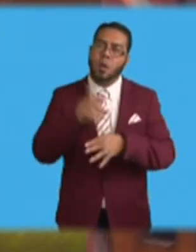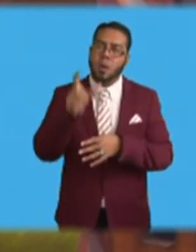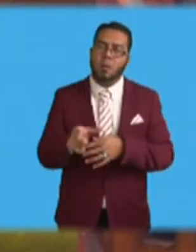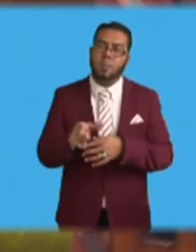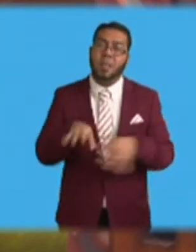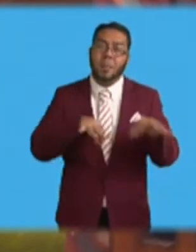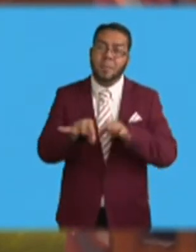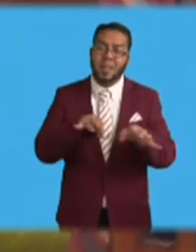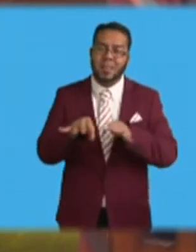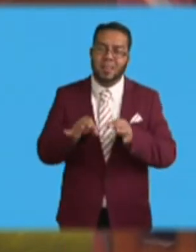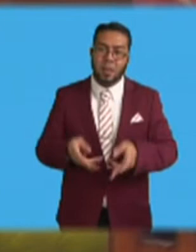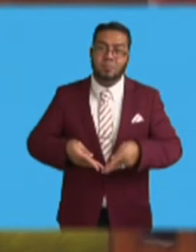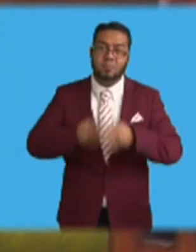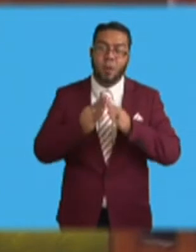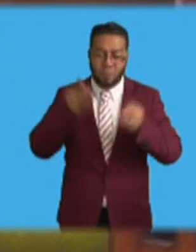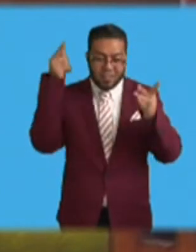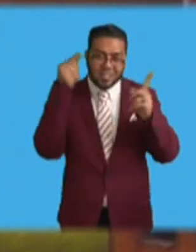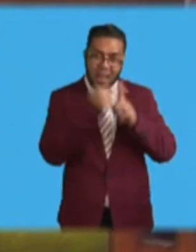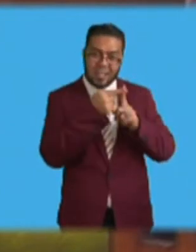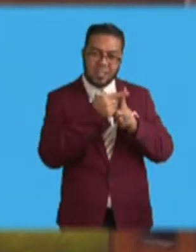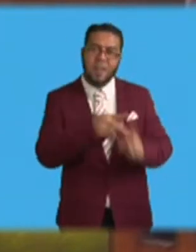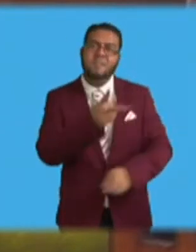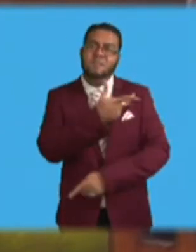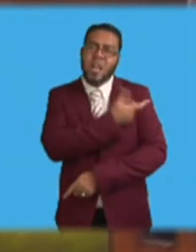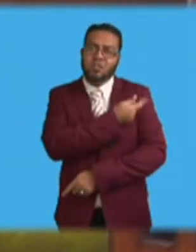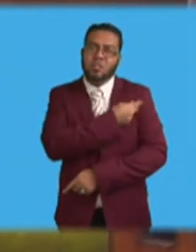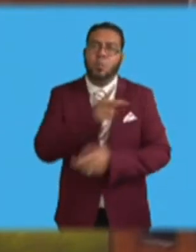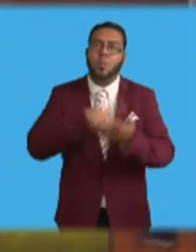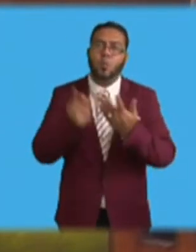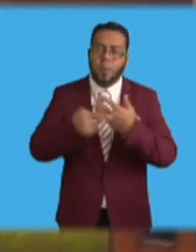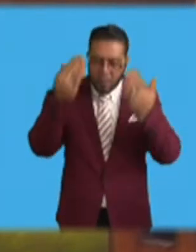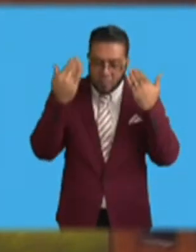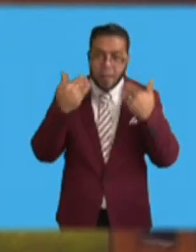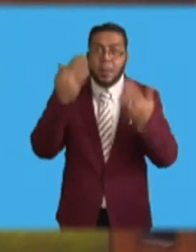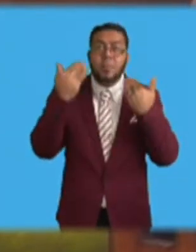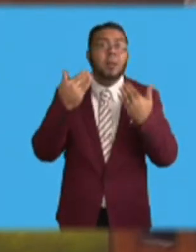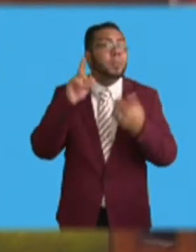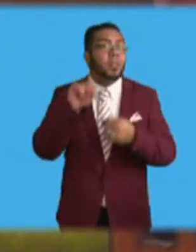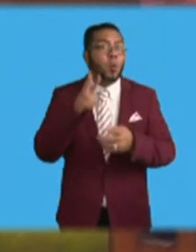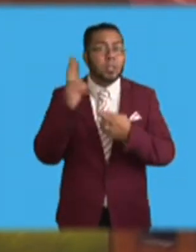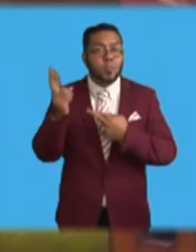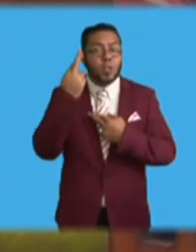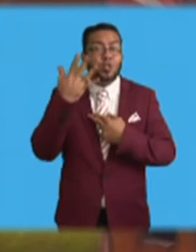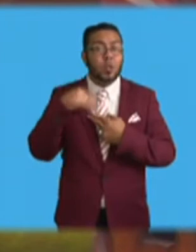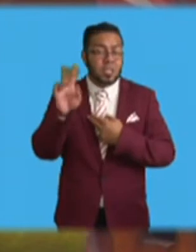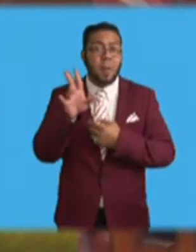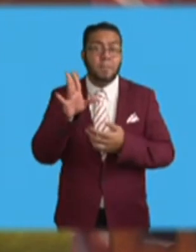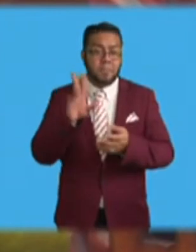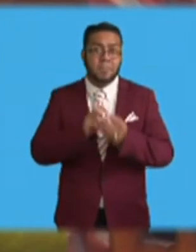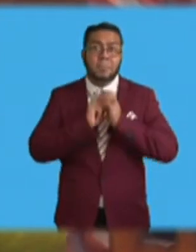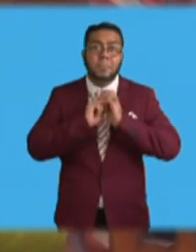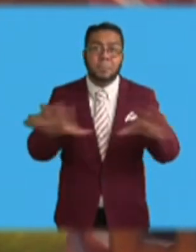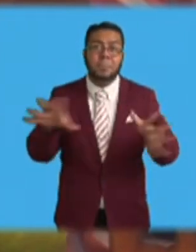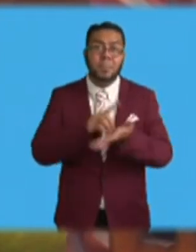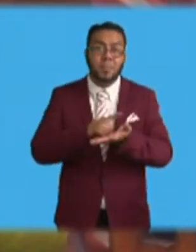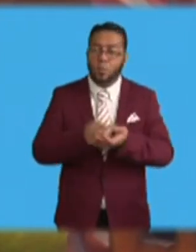the planning and implementation of a targeted vaccination program, Madam Speaker. Madam Speaker, the response to this outbreak has been done with